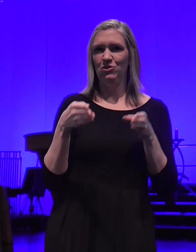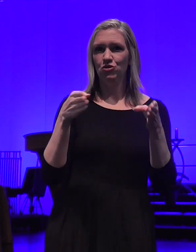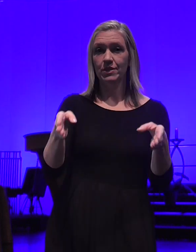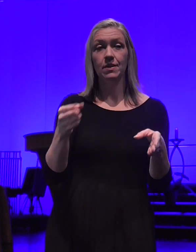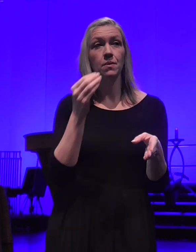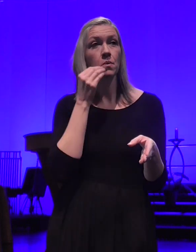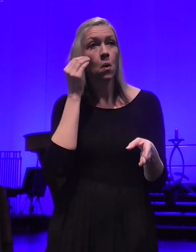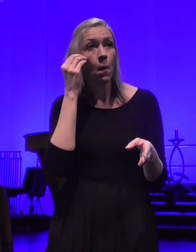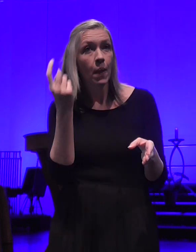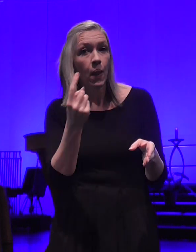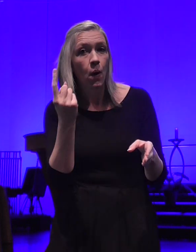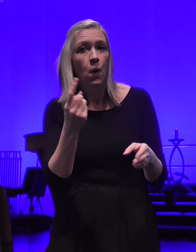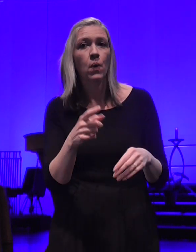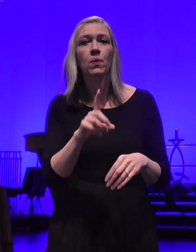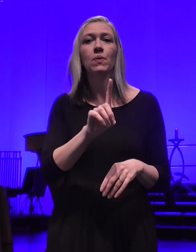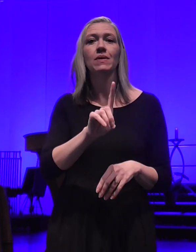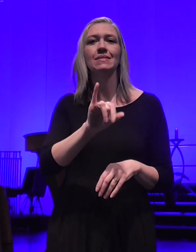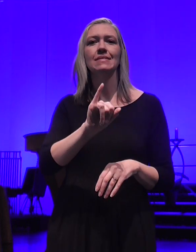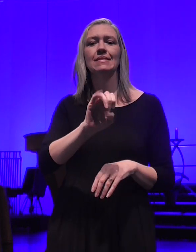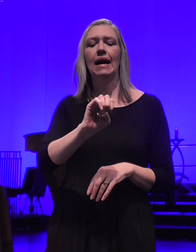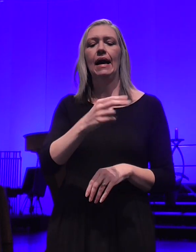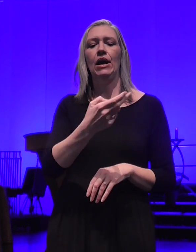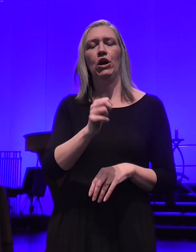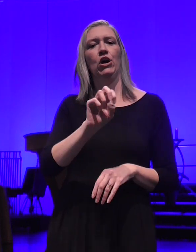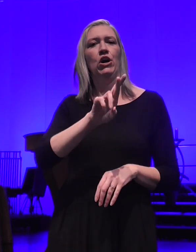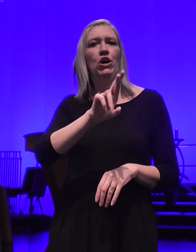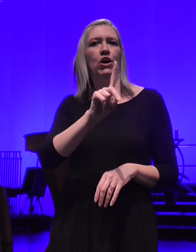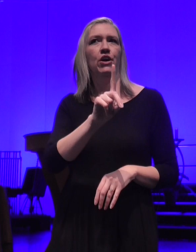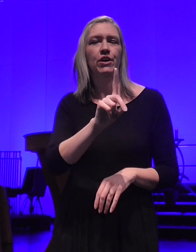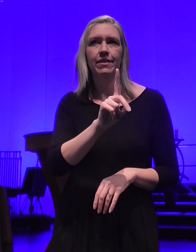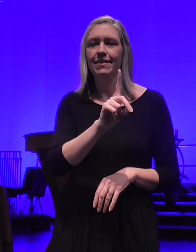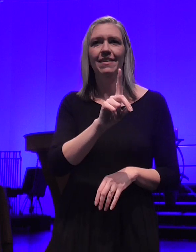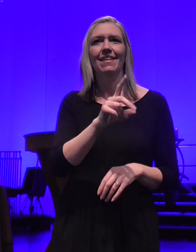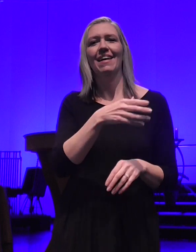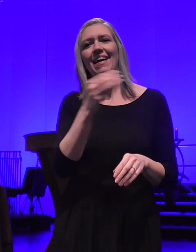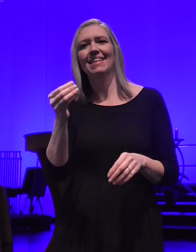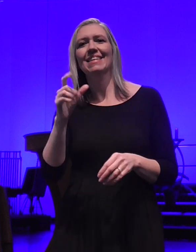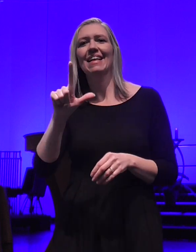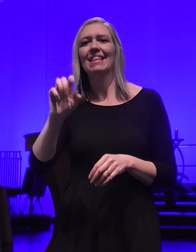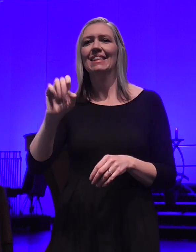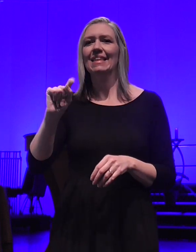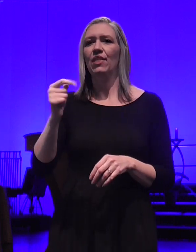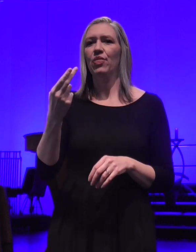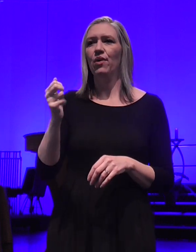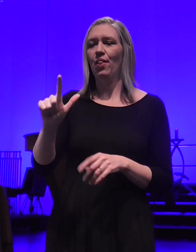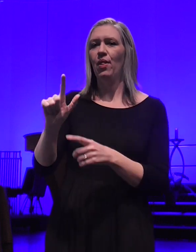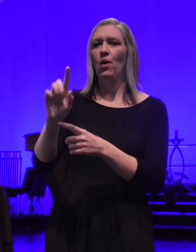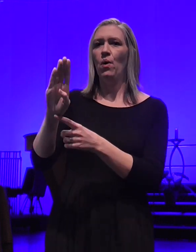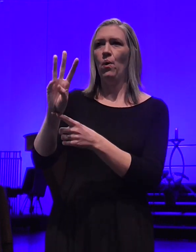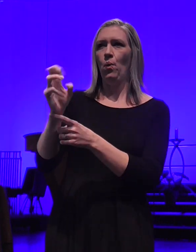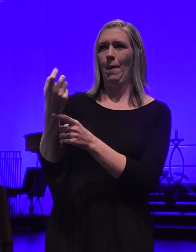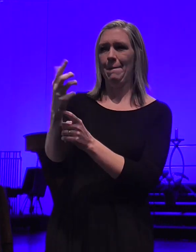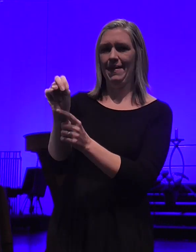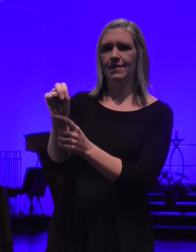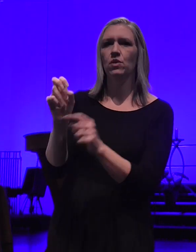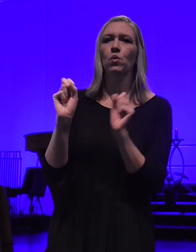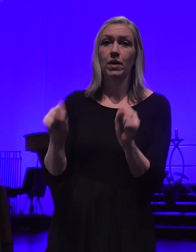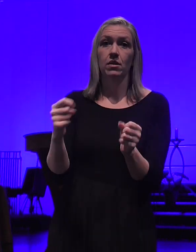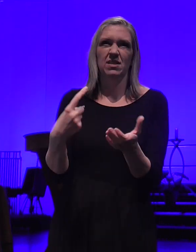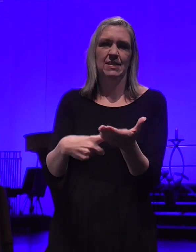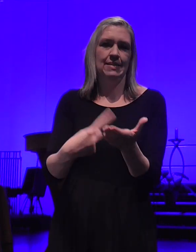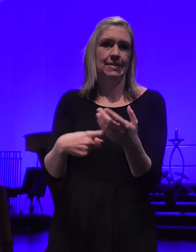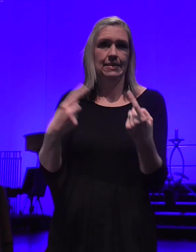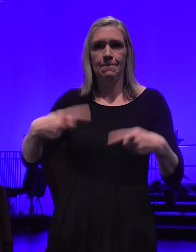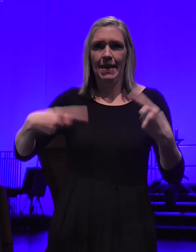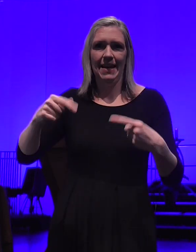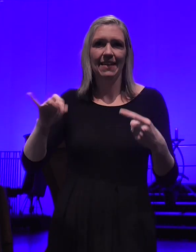Home Alone, did I hear Die Hard? The Bachelor's double feature on Christmas Eve is Die Hard, followed by Lethal Weapon, which with Jennifer Burnett would come out and we could have a debate about